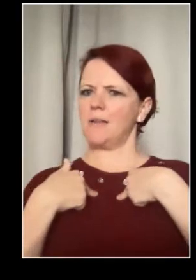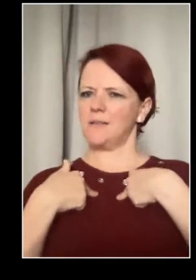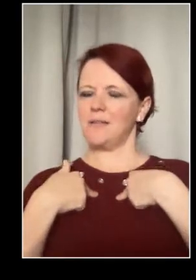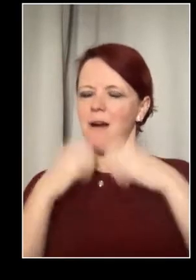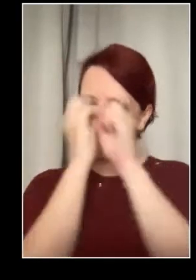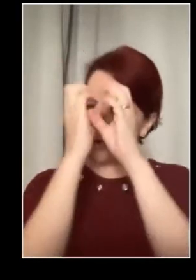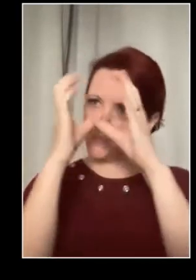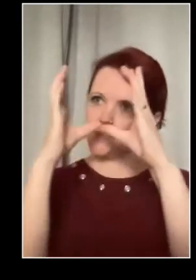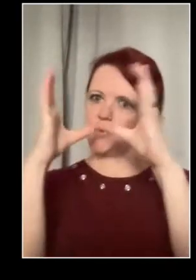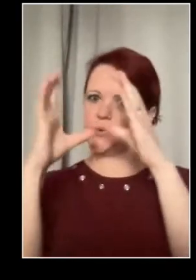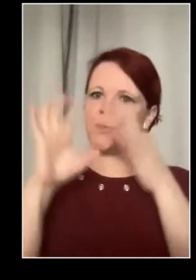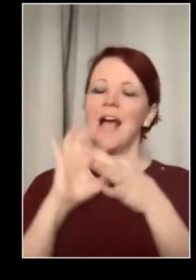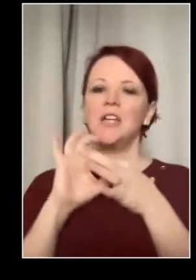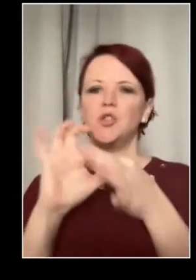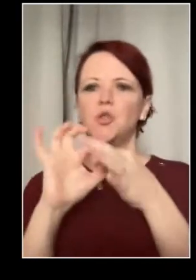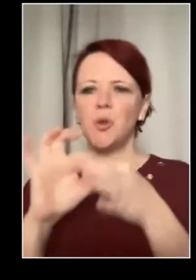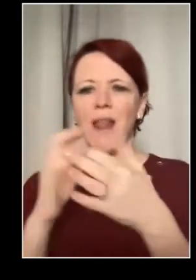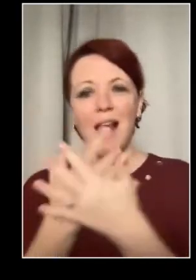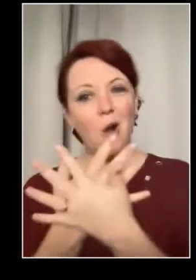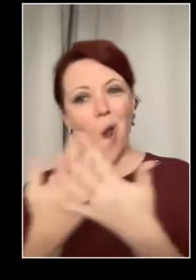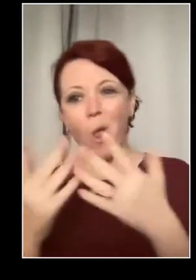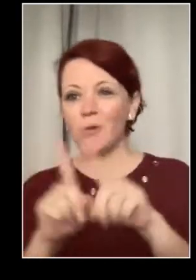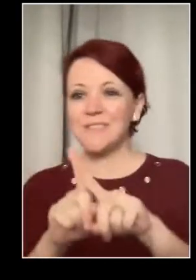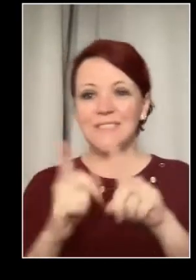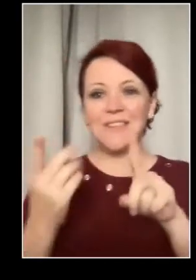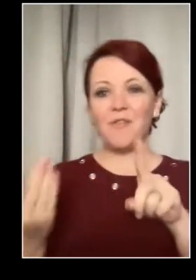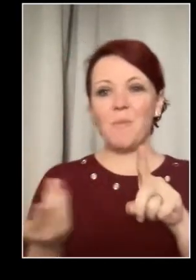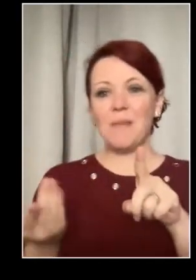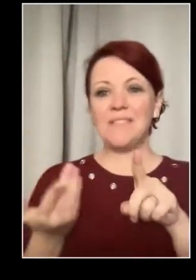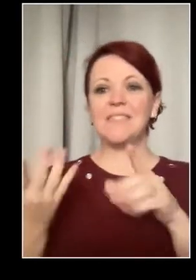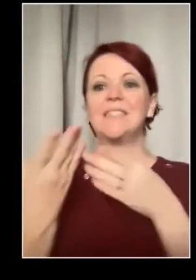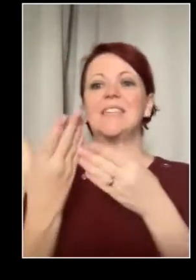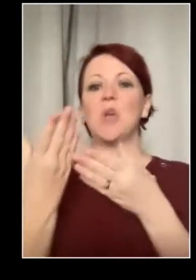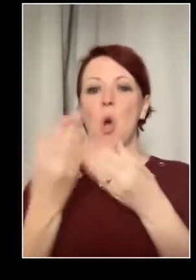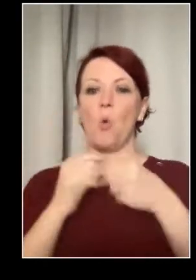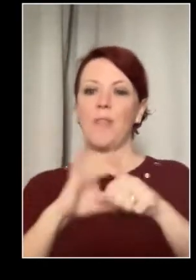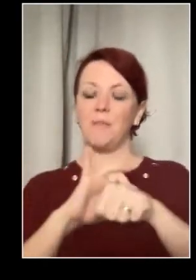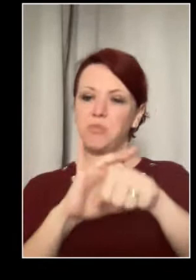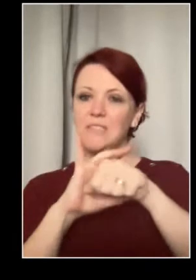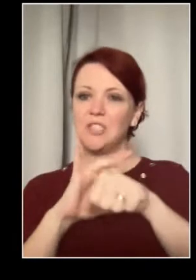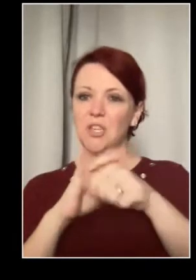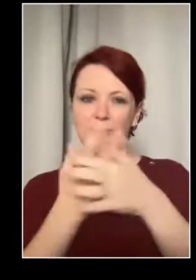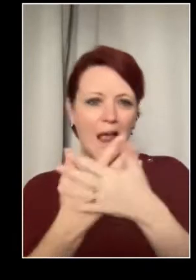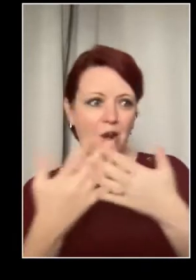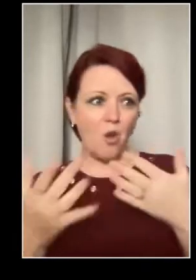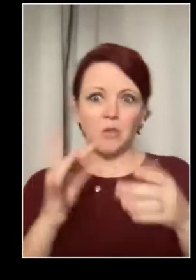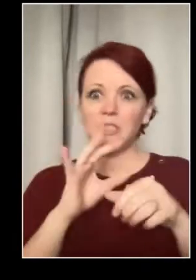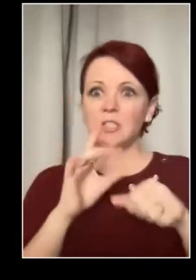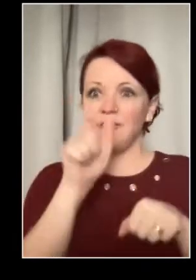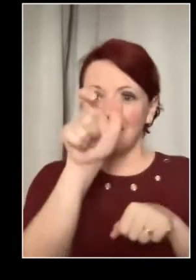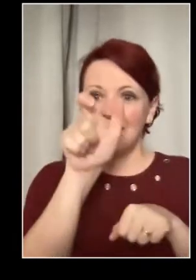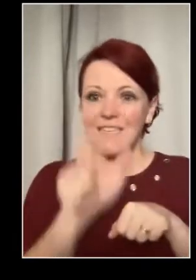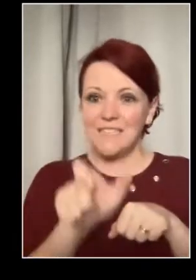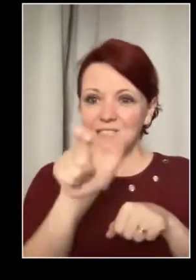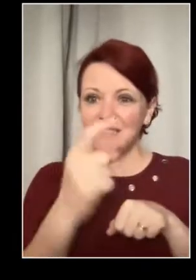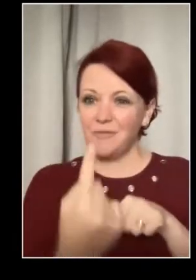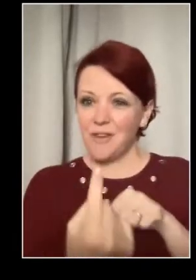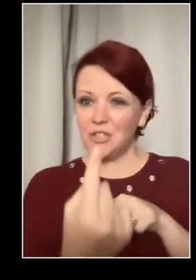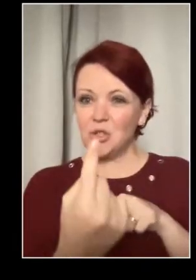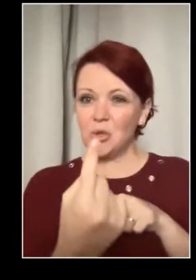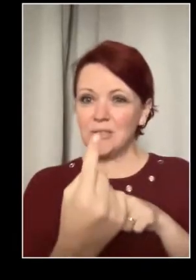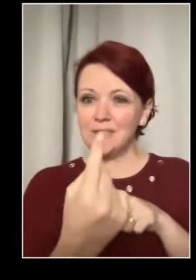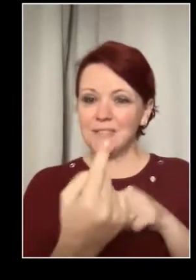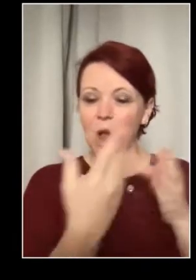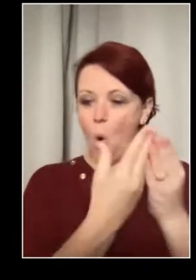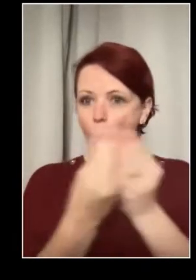connect more employers with apprenticeships and more young people with those employers. Apprenticeships bring huge return on investment,